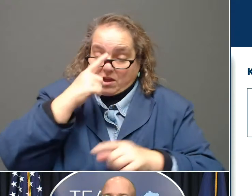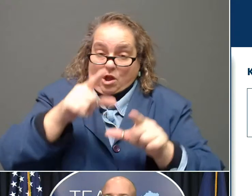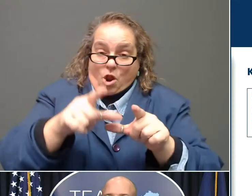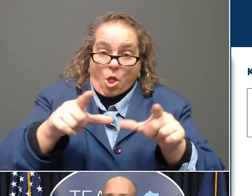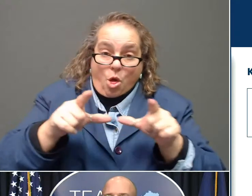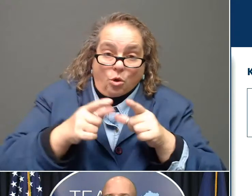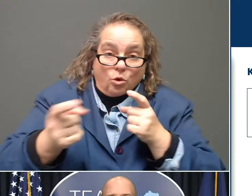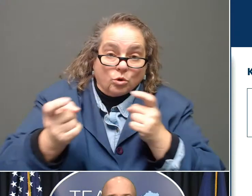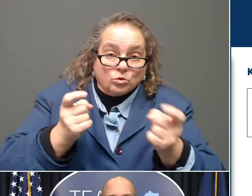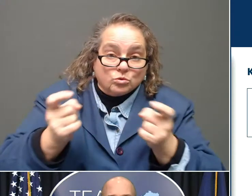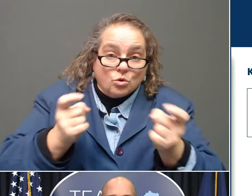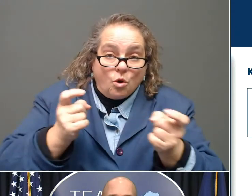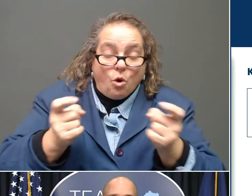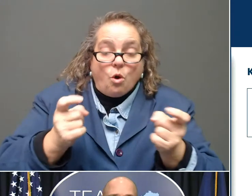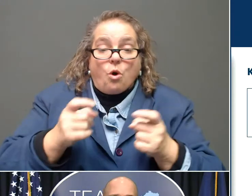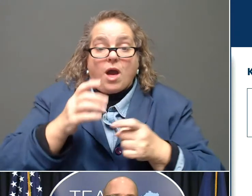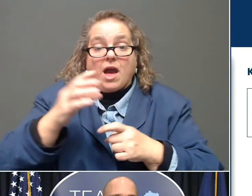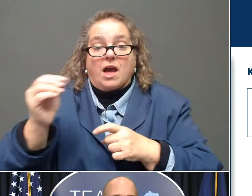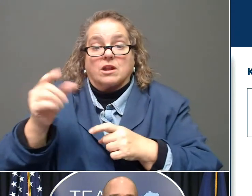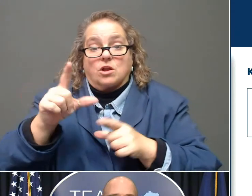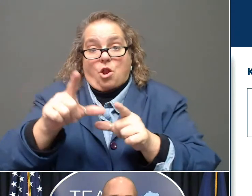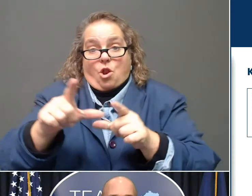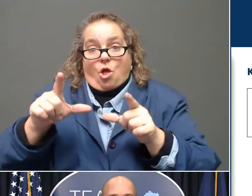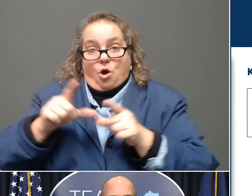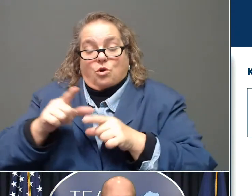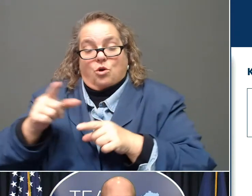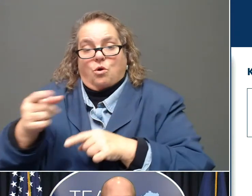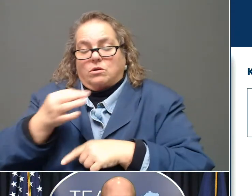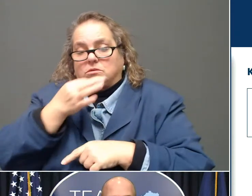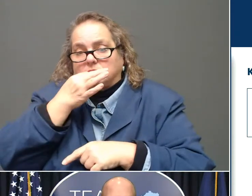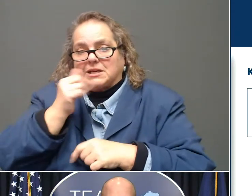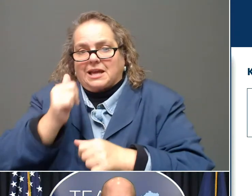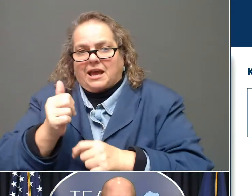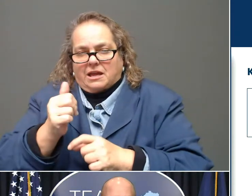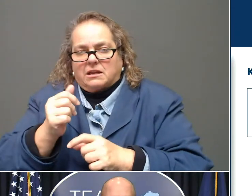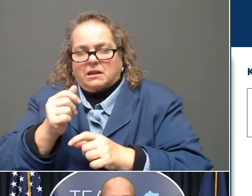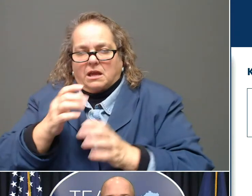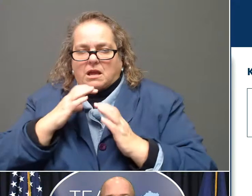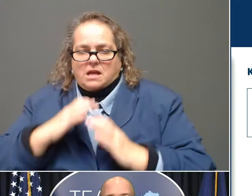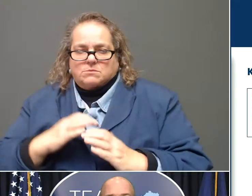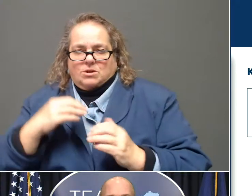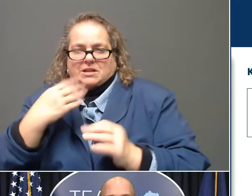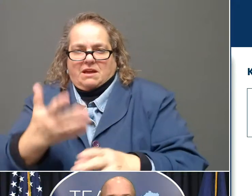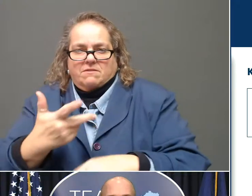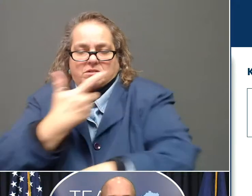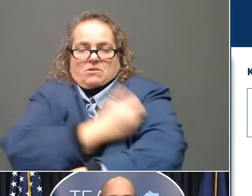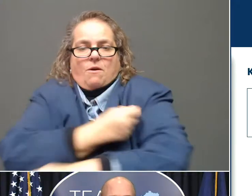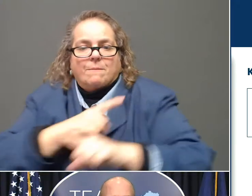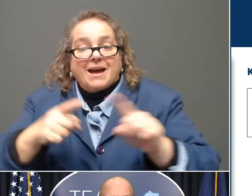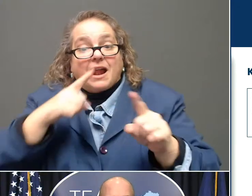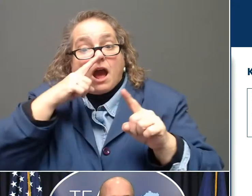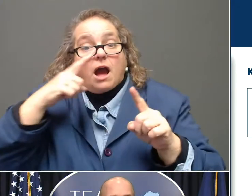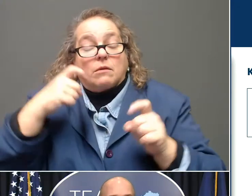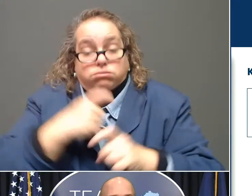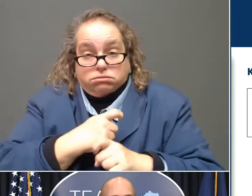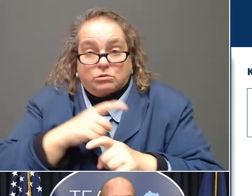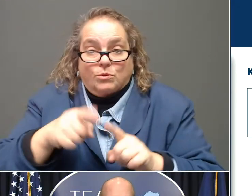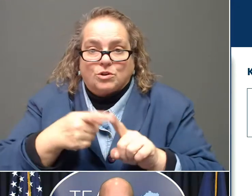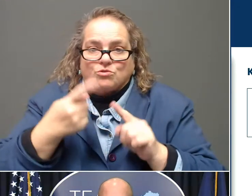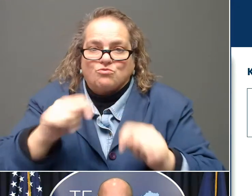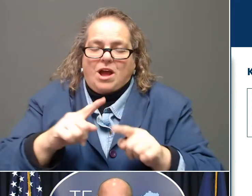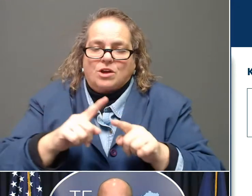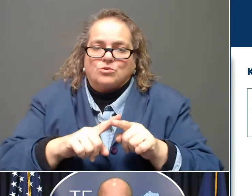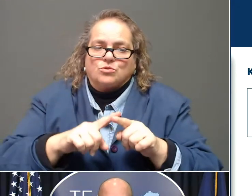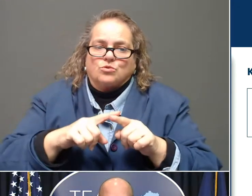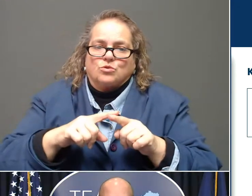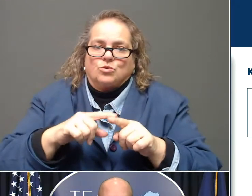go small and do higher touch in other ways. So if we could show the last slide, this is where I'll pick up the governor's story. What this